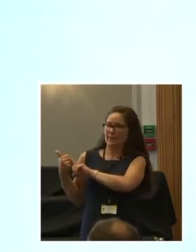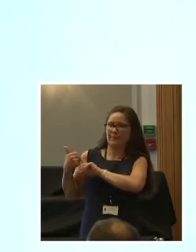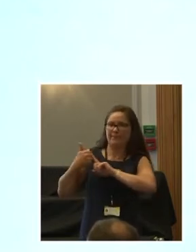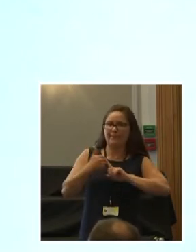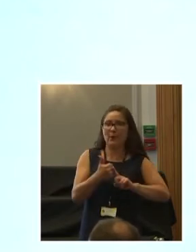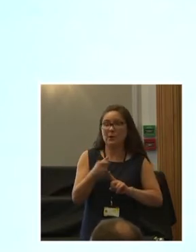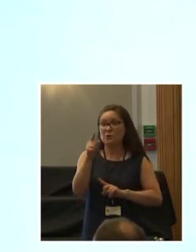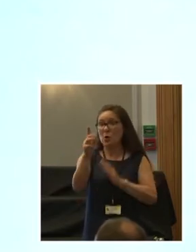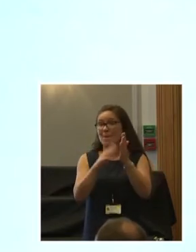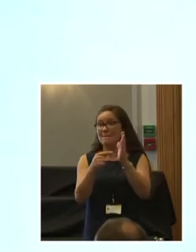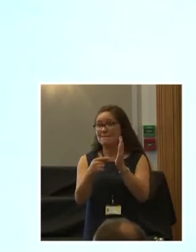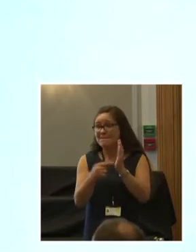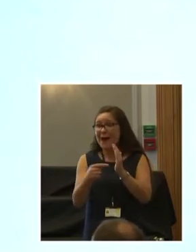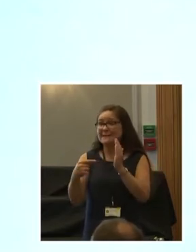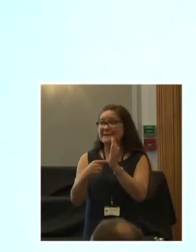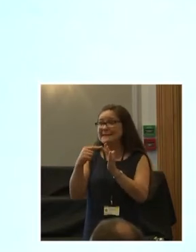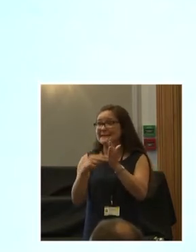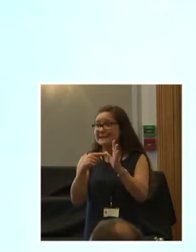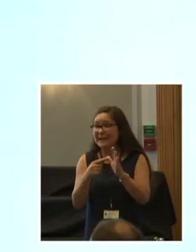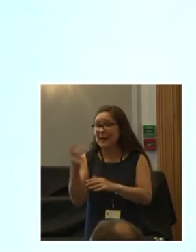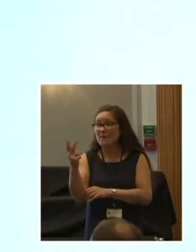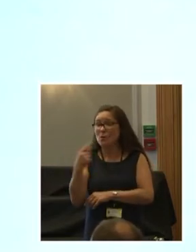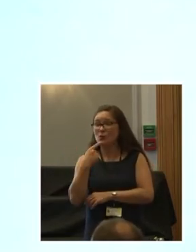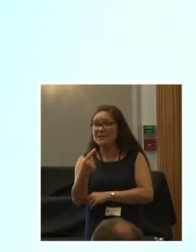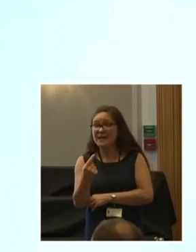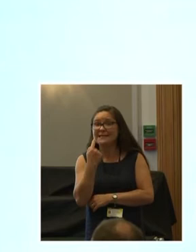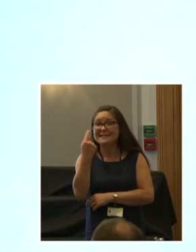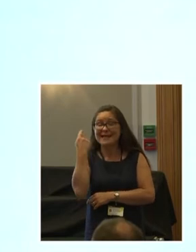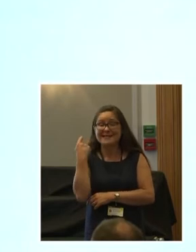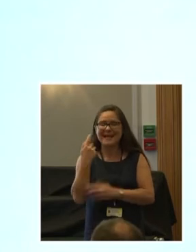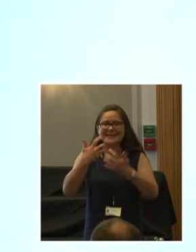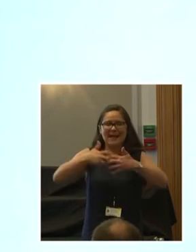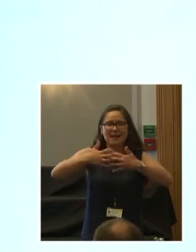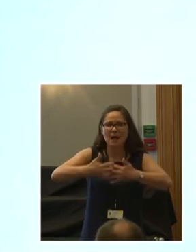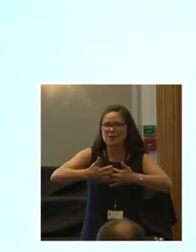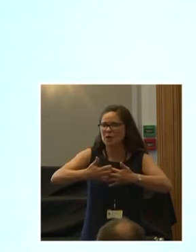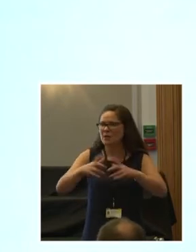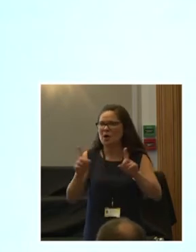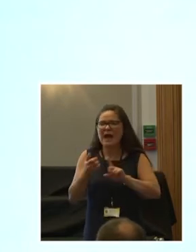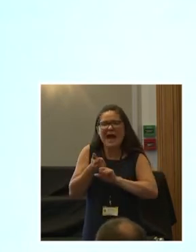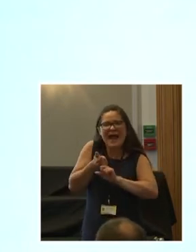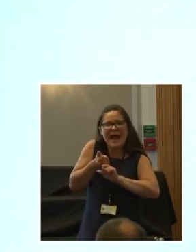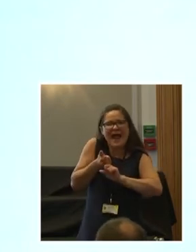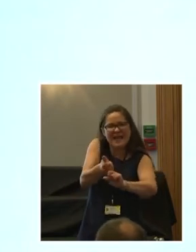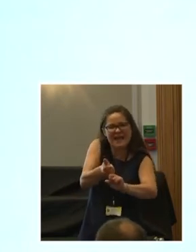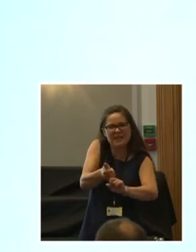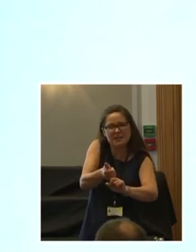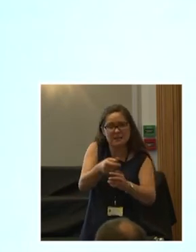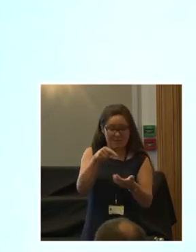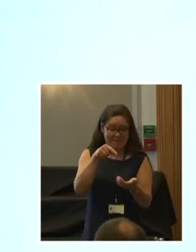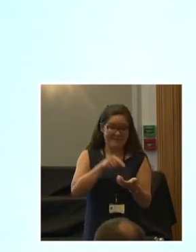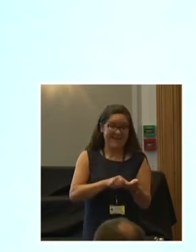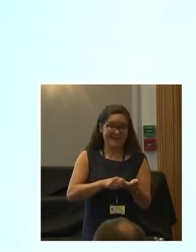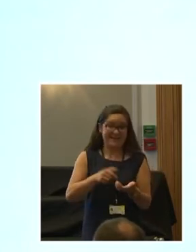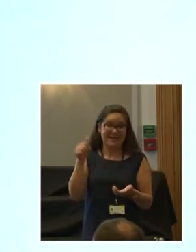Matt, Tina yesterday mentioned about, they seem to be more of an aid for us as well. It's like, I call my smartphone the Swiss Army knife of